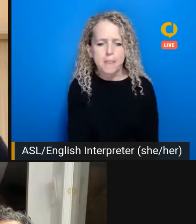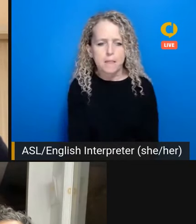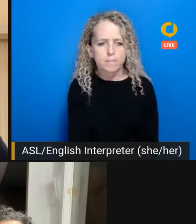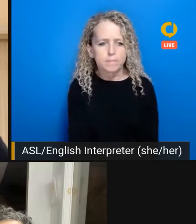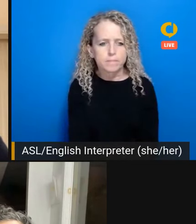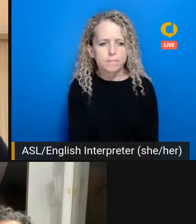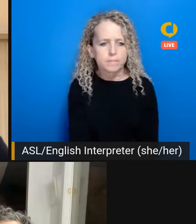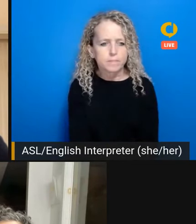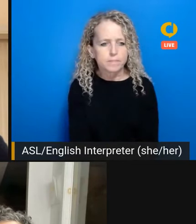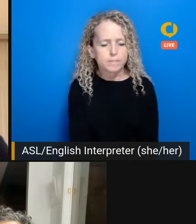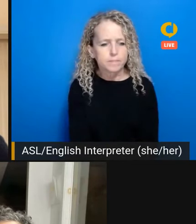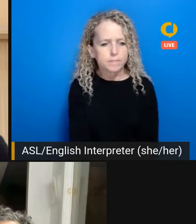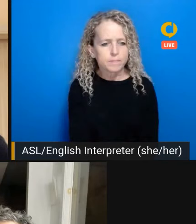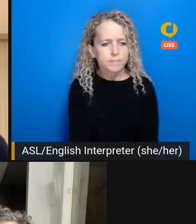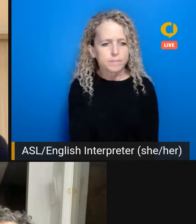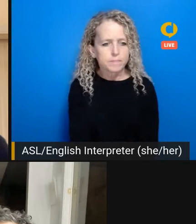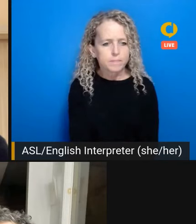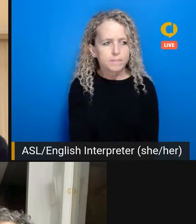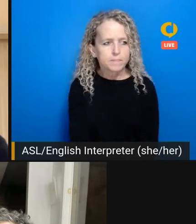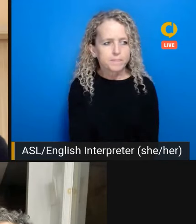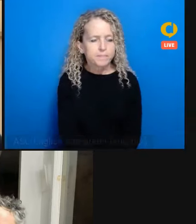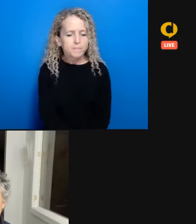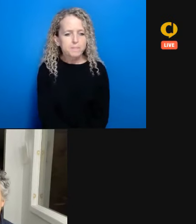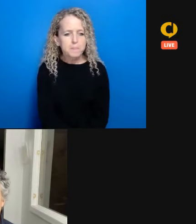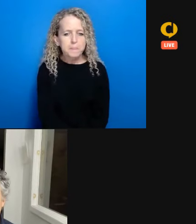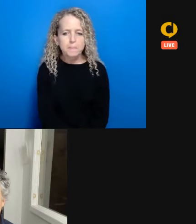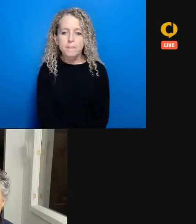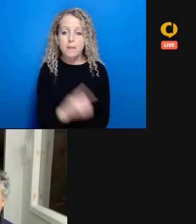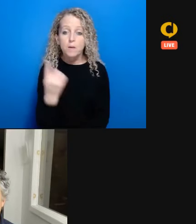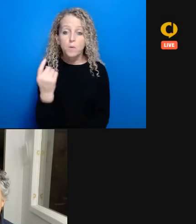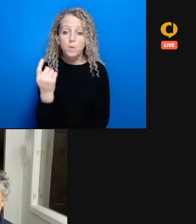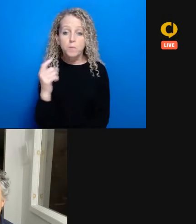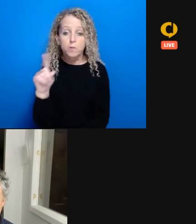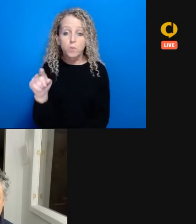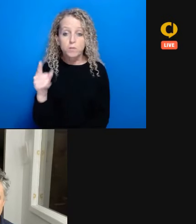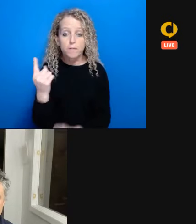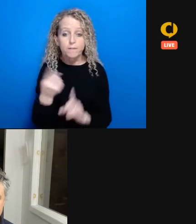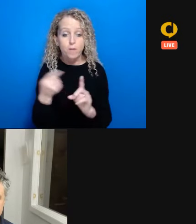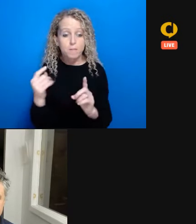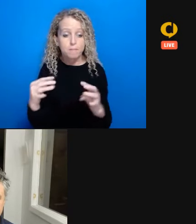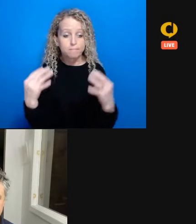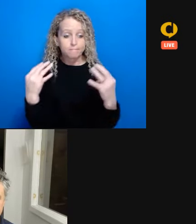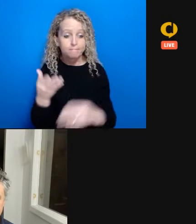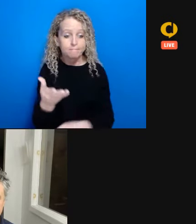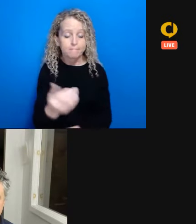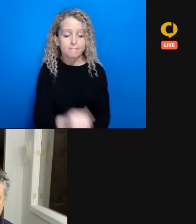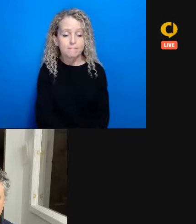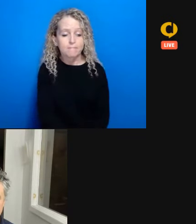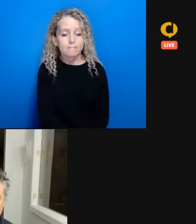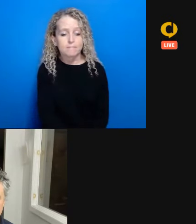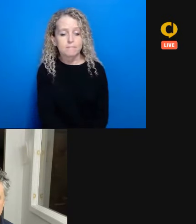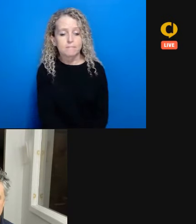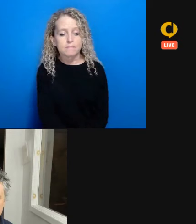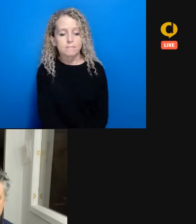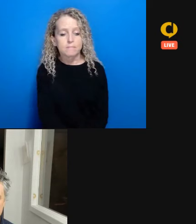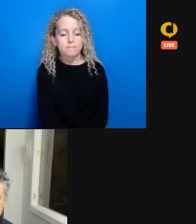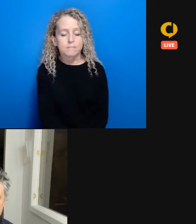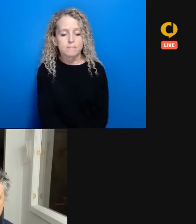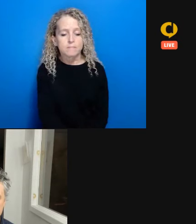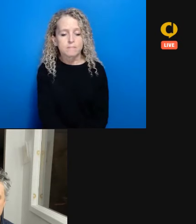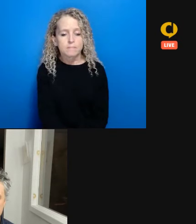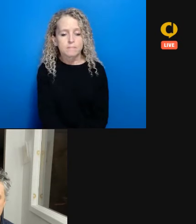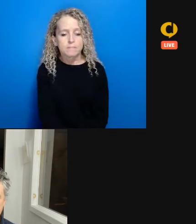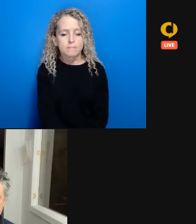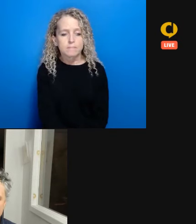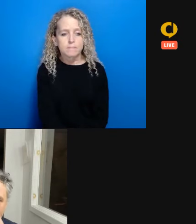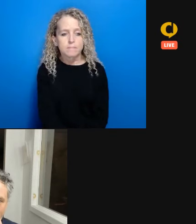We have time for just one more question from the audience. Mel asks, how much collaborative AI research